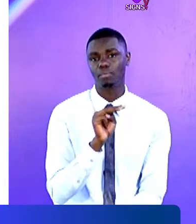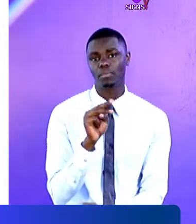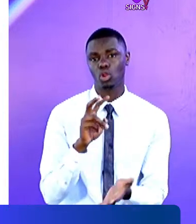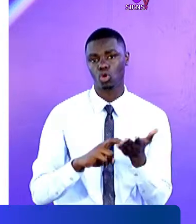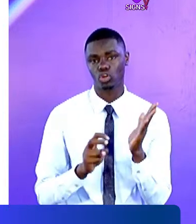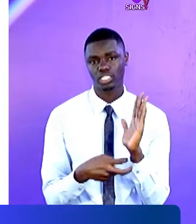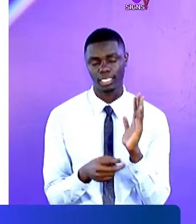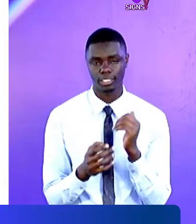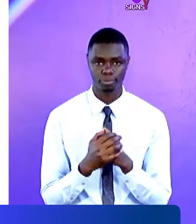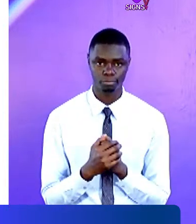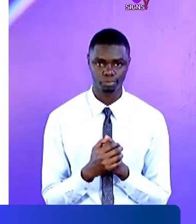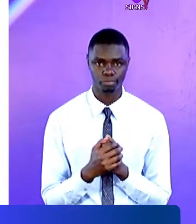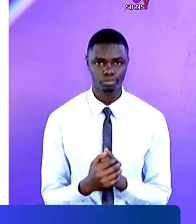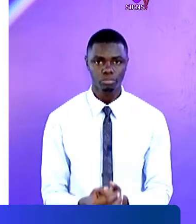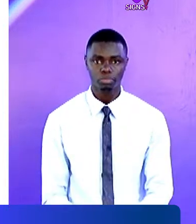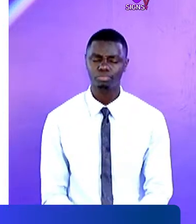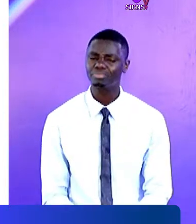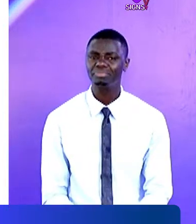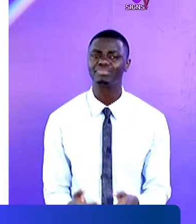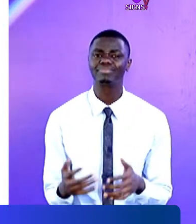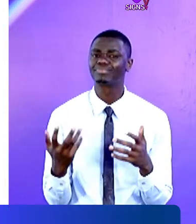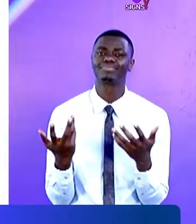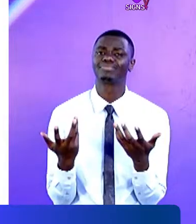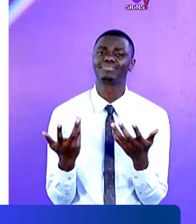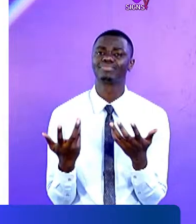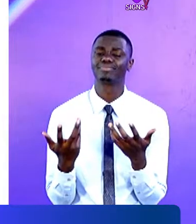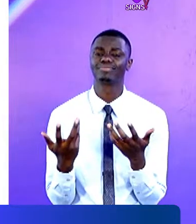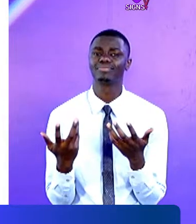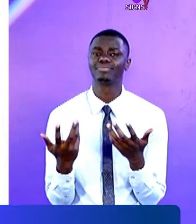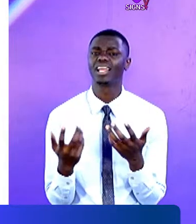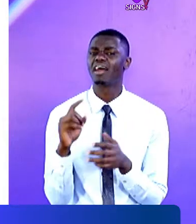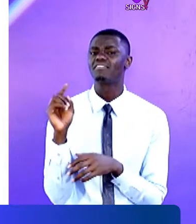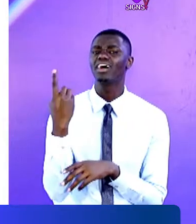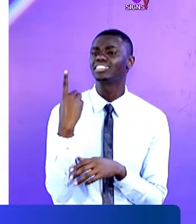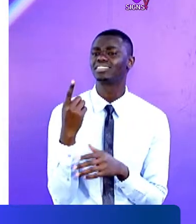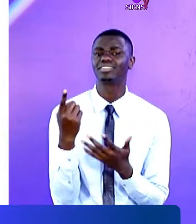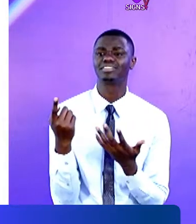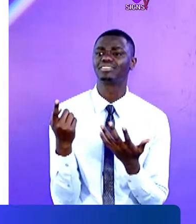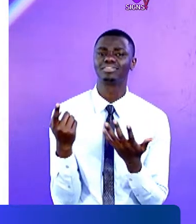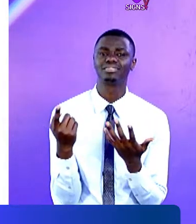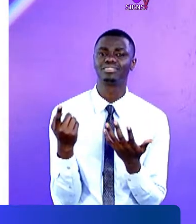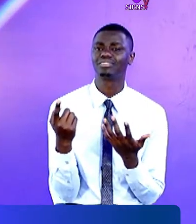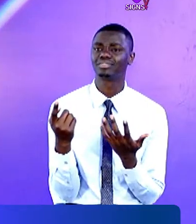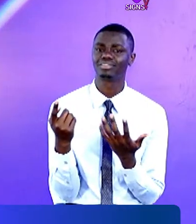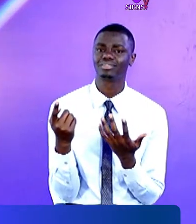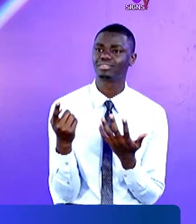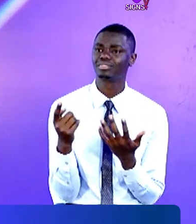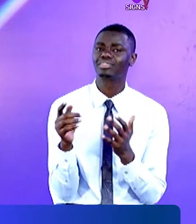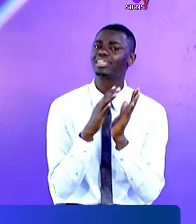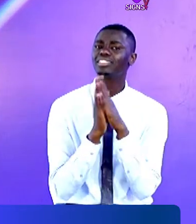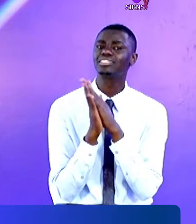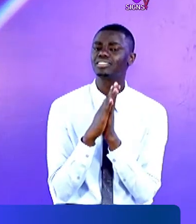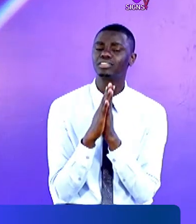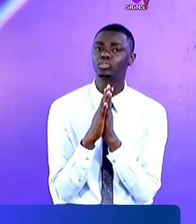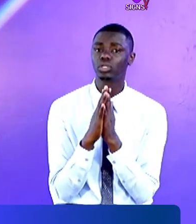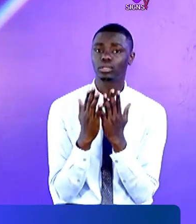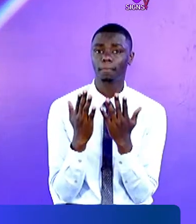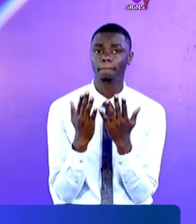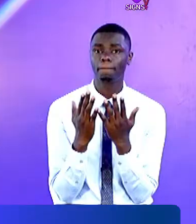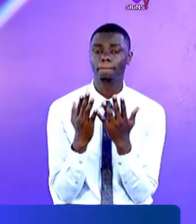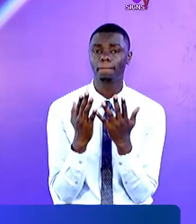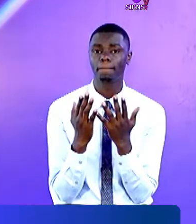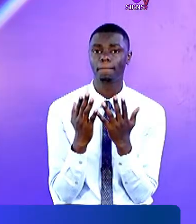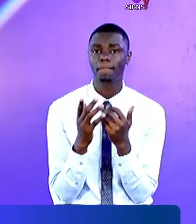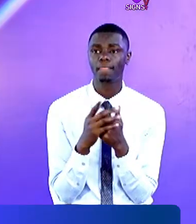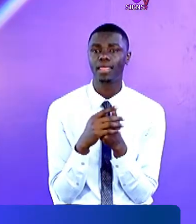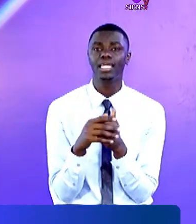contract. What is first, what do you make even of this story? Apparently